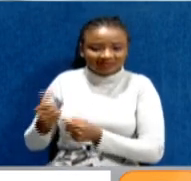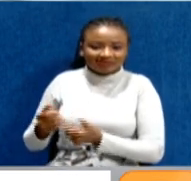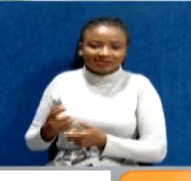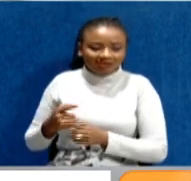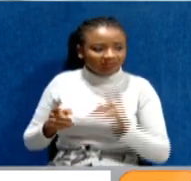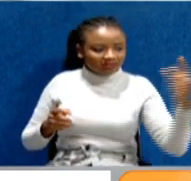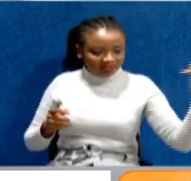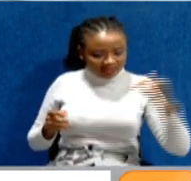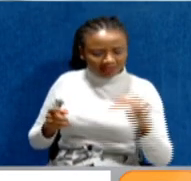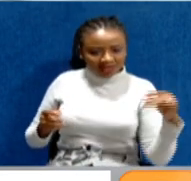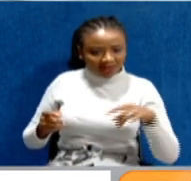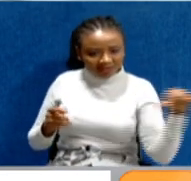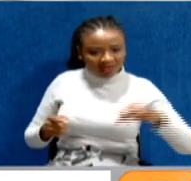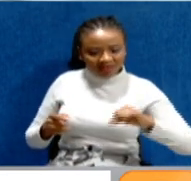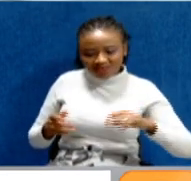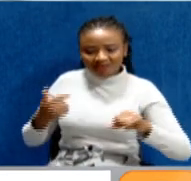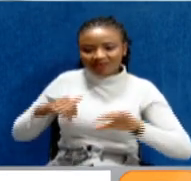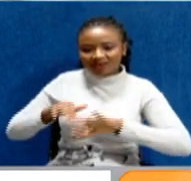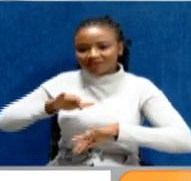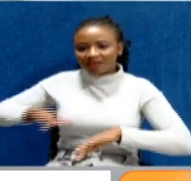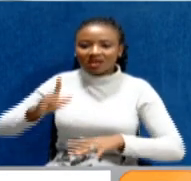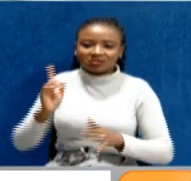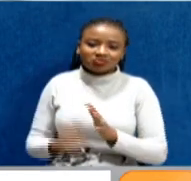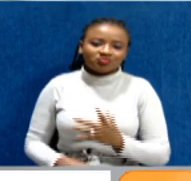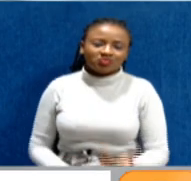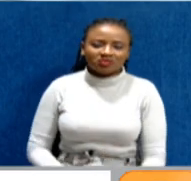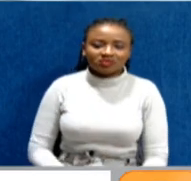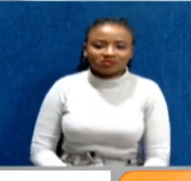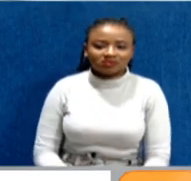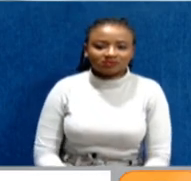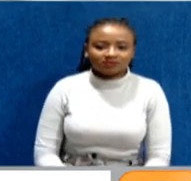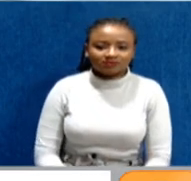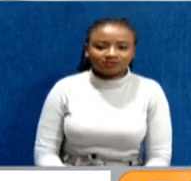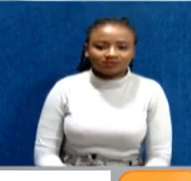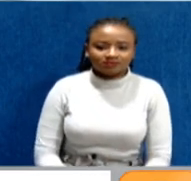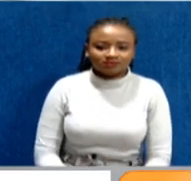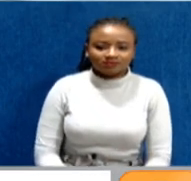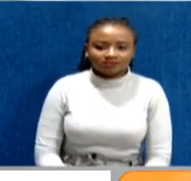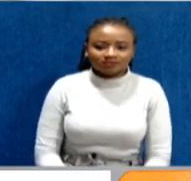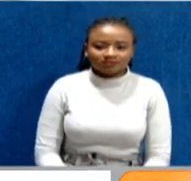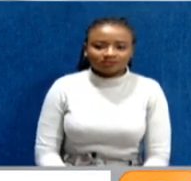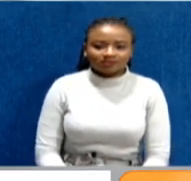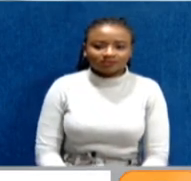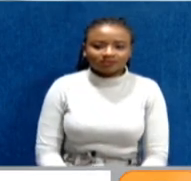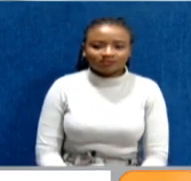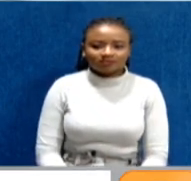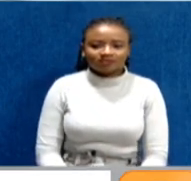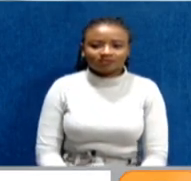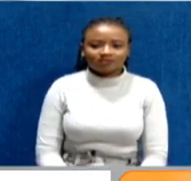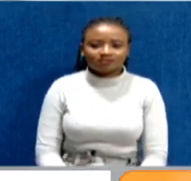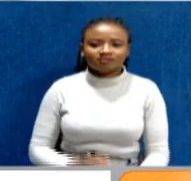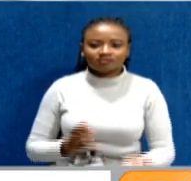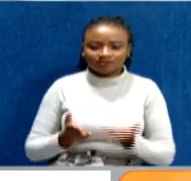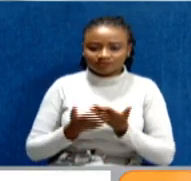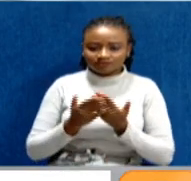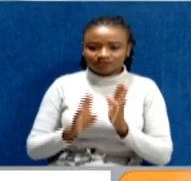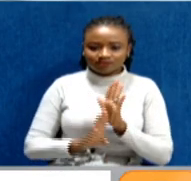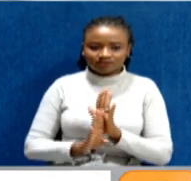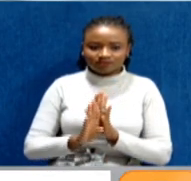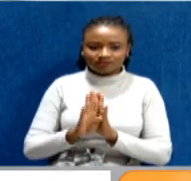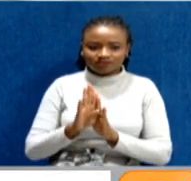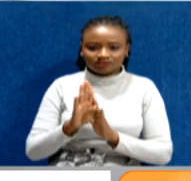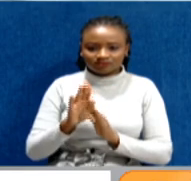to go. Okay. Perhaps we'll discuss more. Yeah. How do we get there yeah. to ensure that we are able to spur growth and development yes. of the organic agriculture,